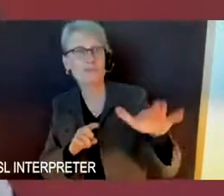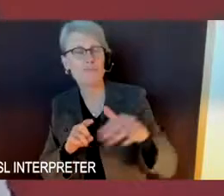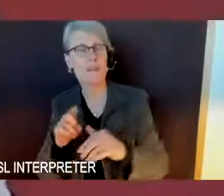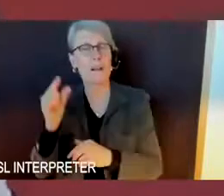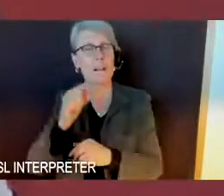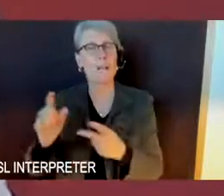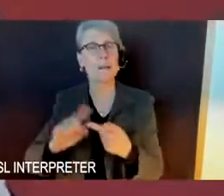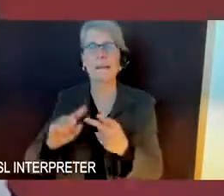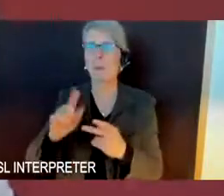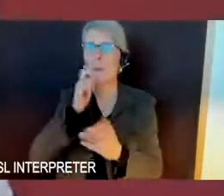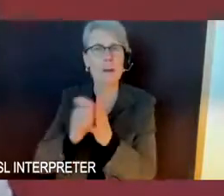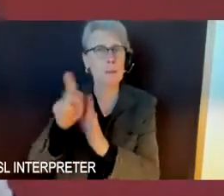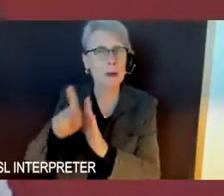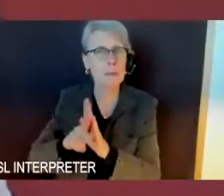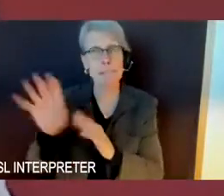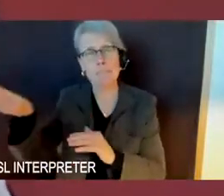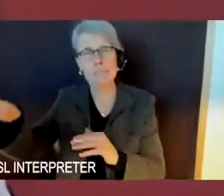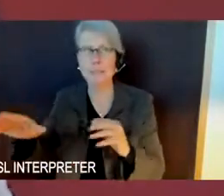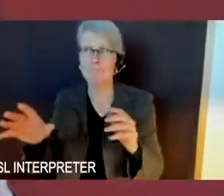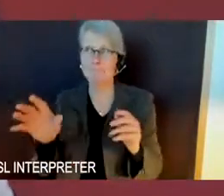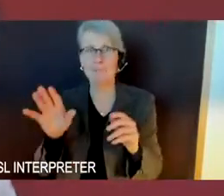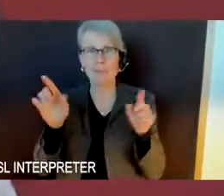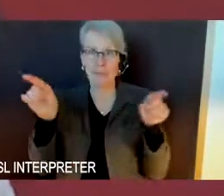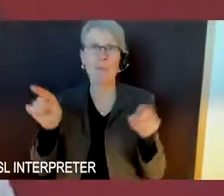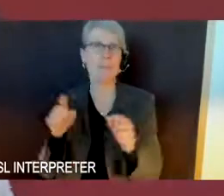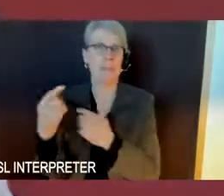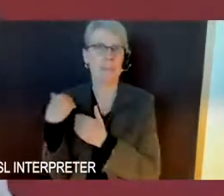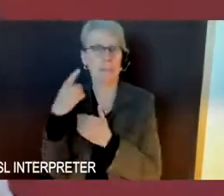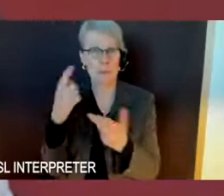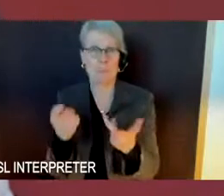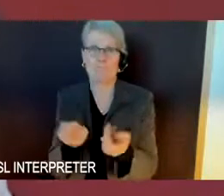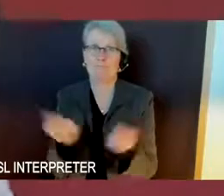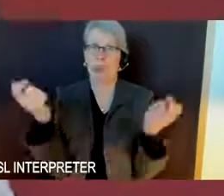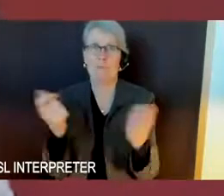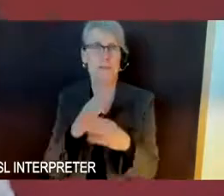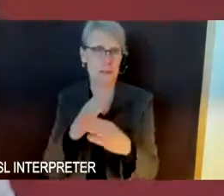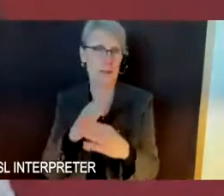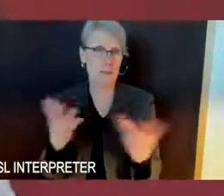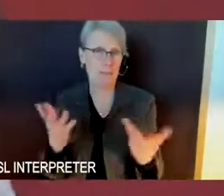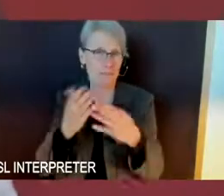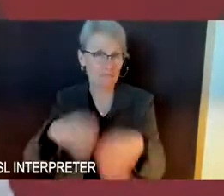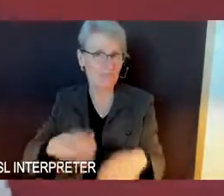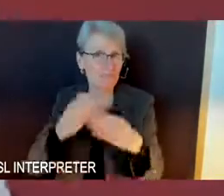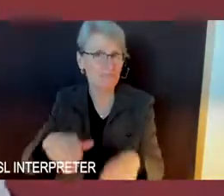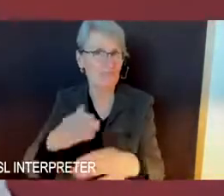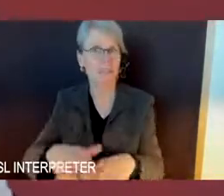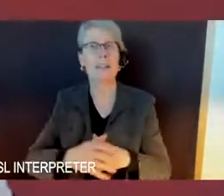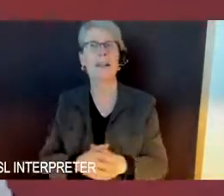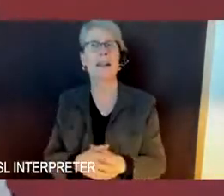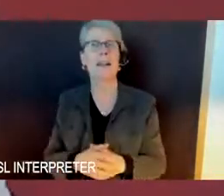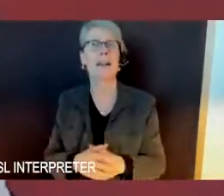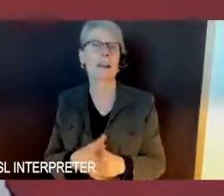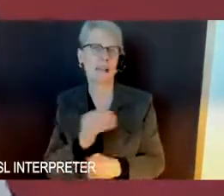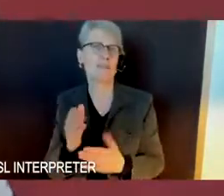or governments to take part in this, to realize their responsibility to actually remove some of those barriers, to